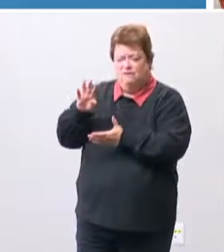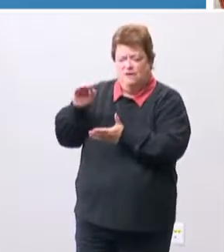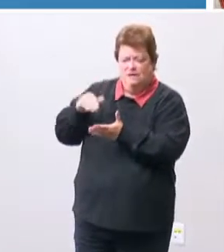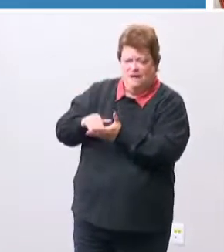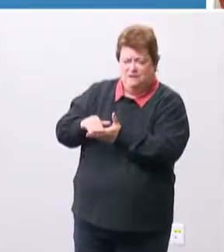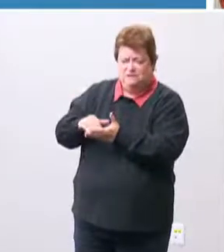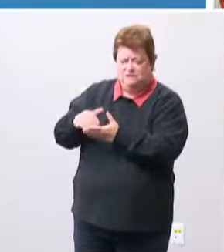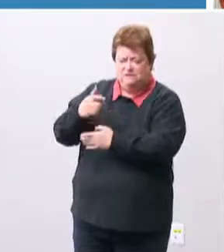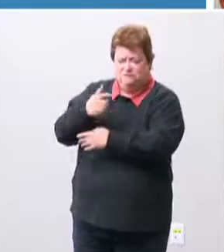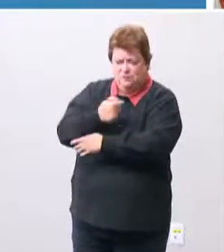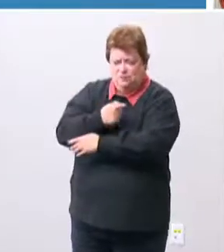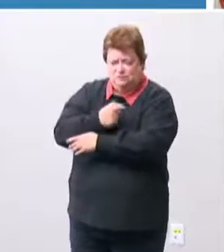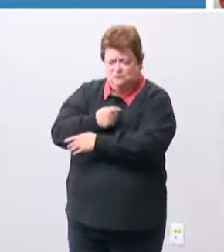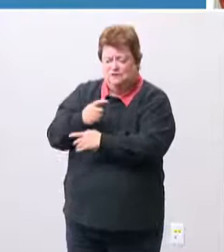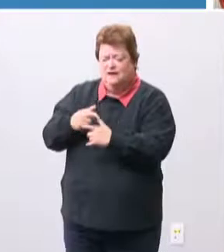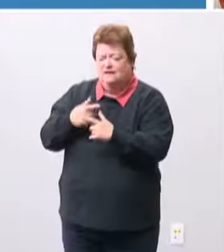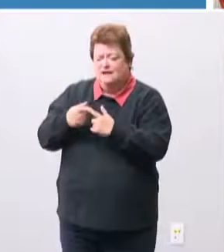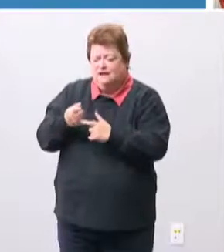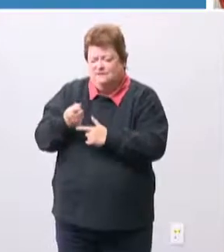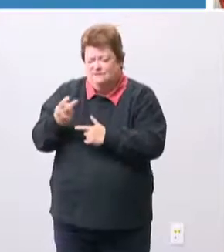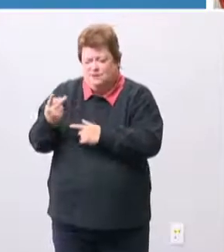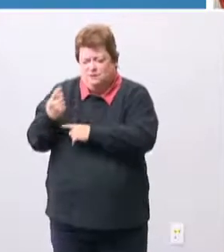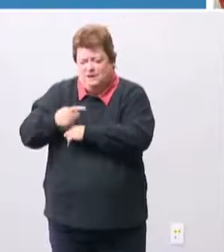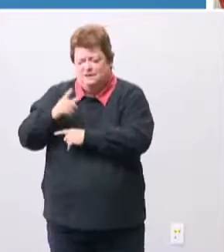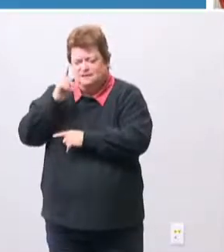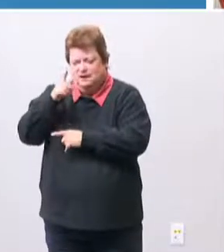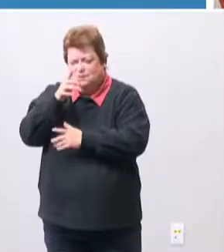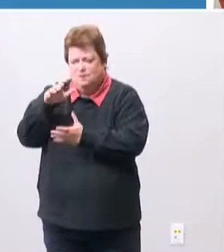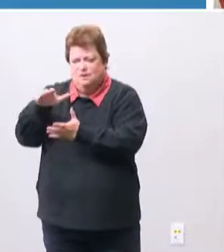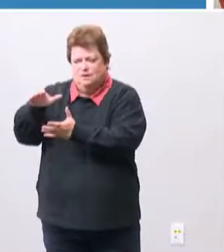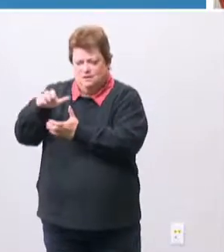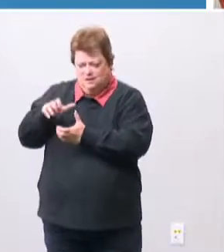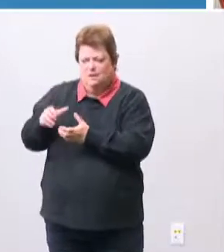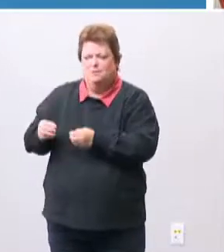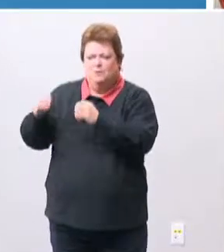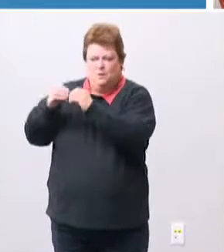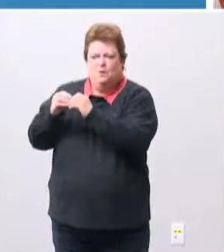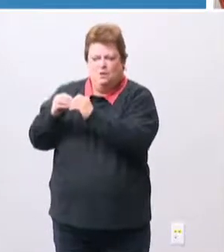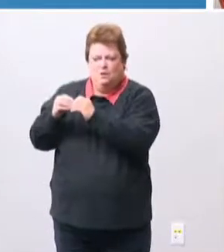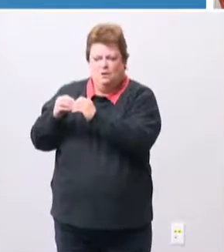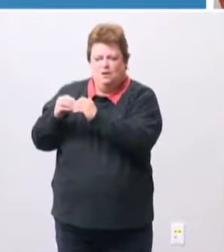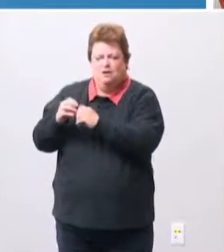doses, and then in a couple days later we'll receive an additional greater amount.